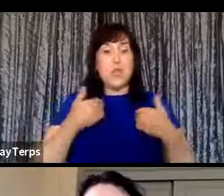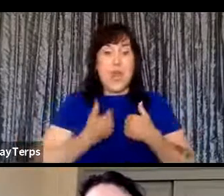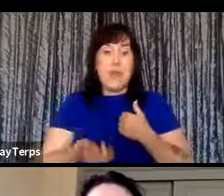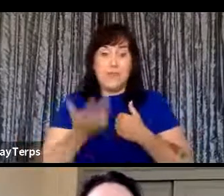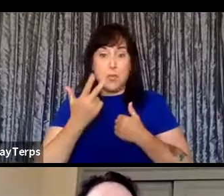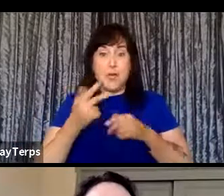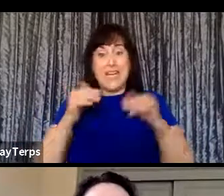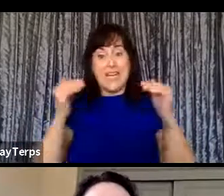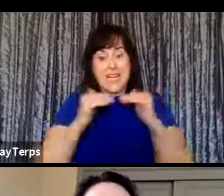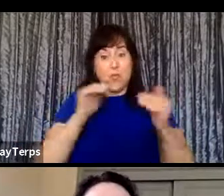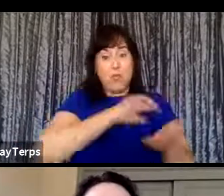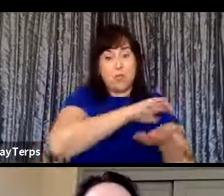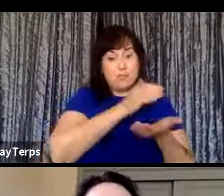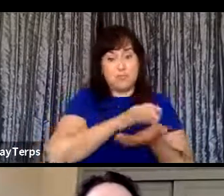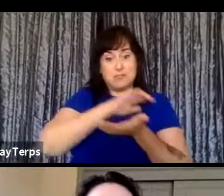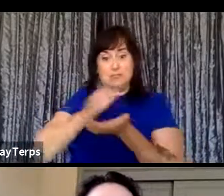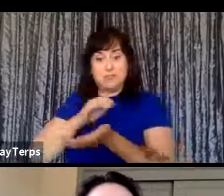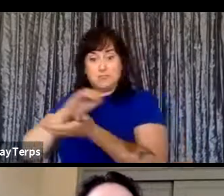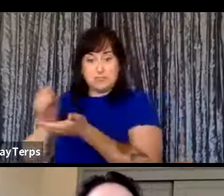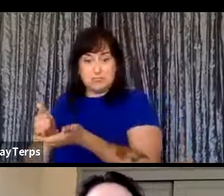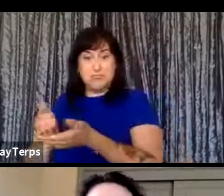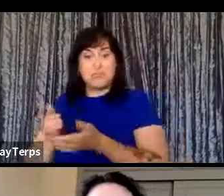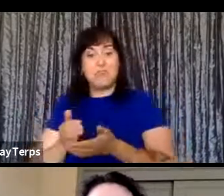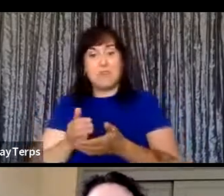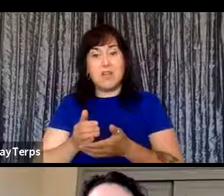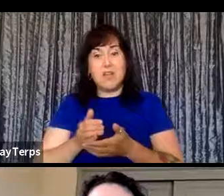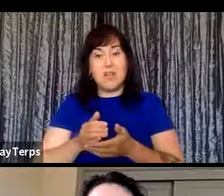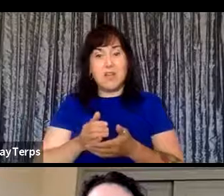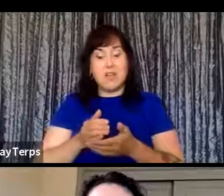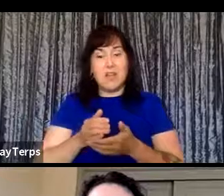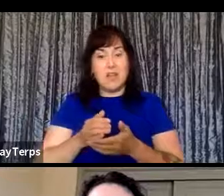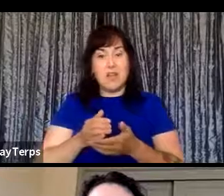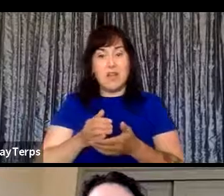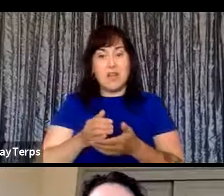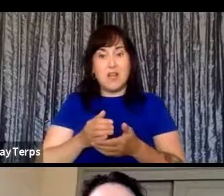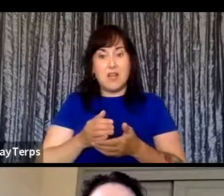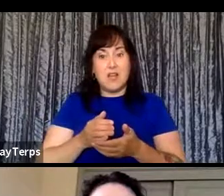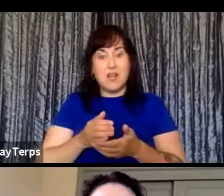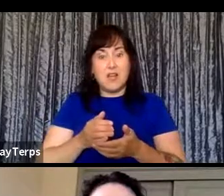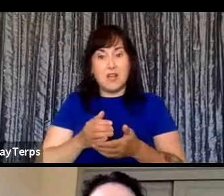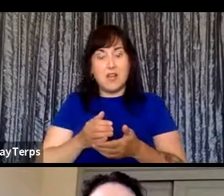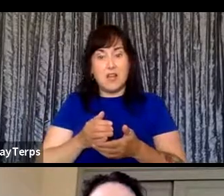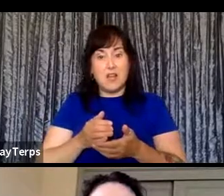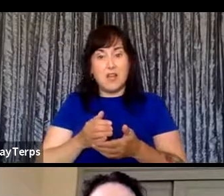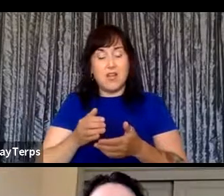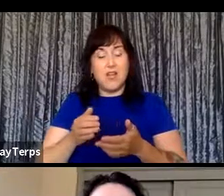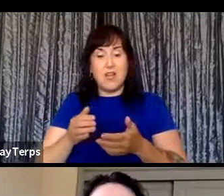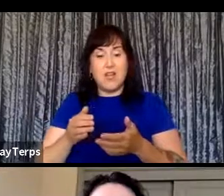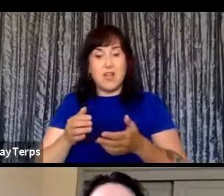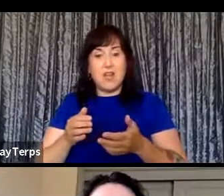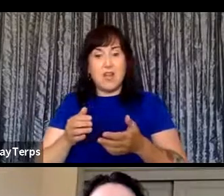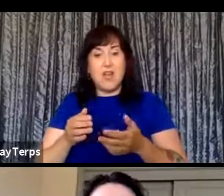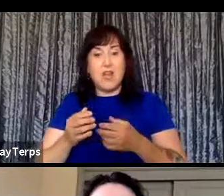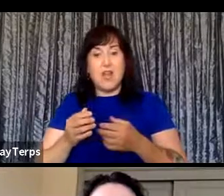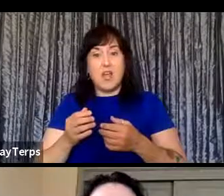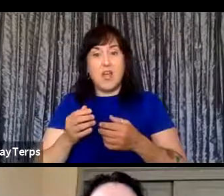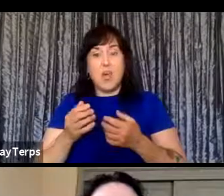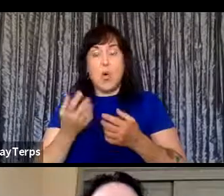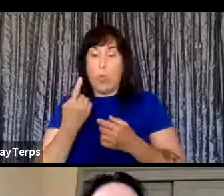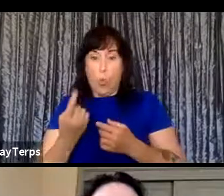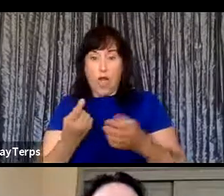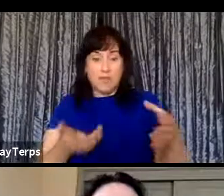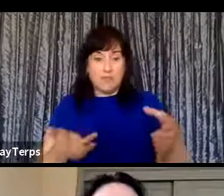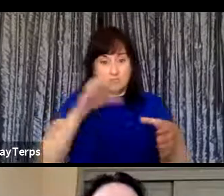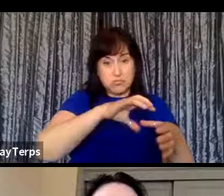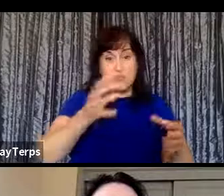equal piles, I want you to add 1 pile into our chocolate, okay? If you have milk chocolate,